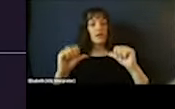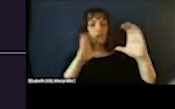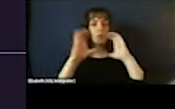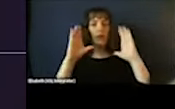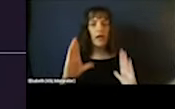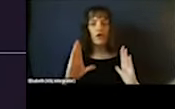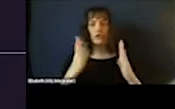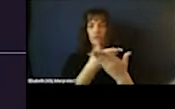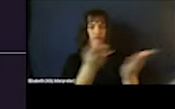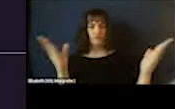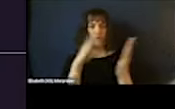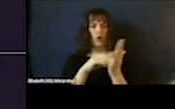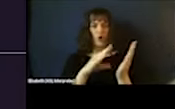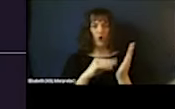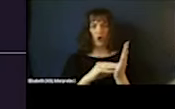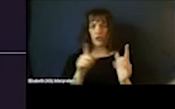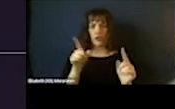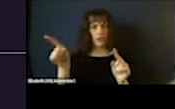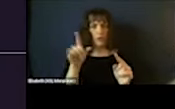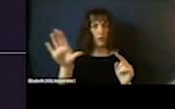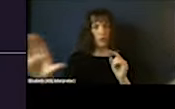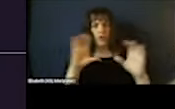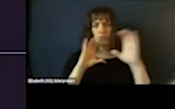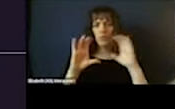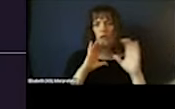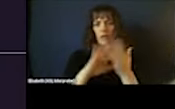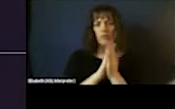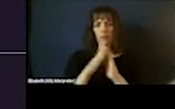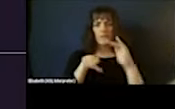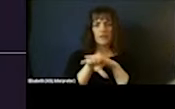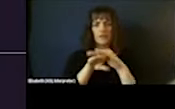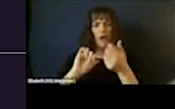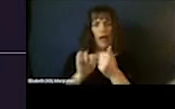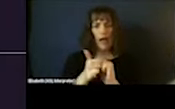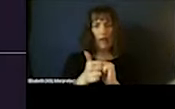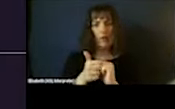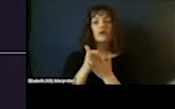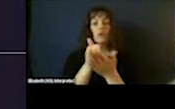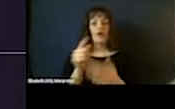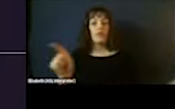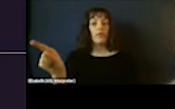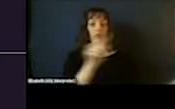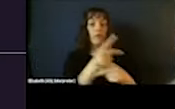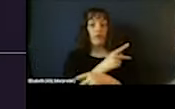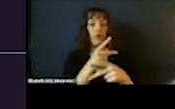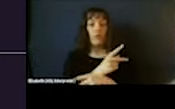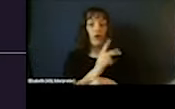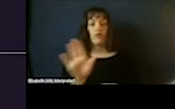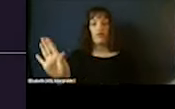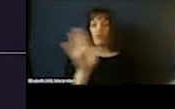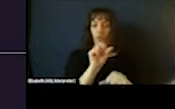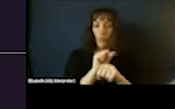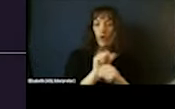can accessibilize what they communicate. So help them work out ways to make what they're doing more accessible to